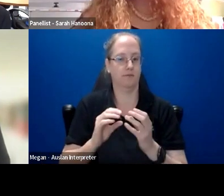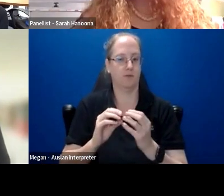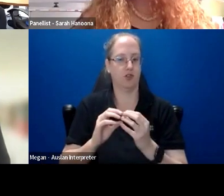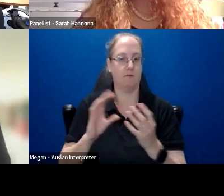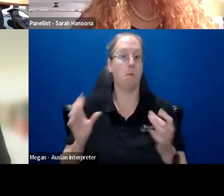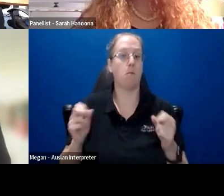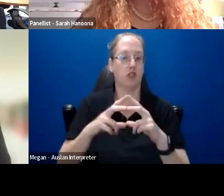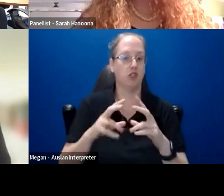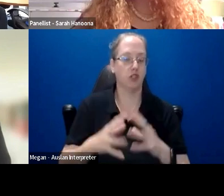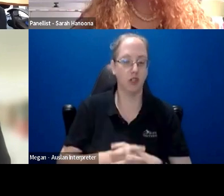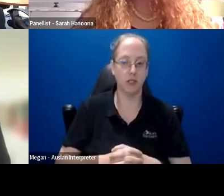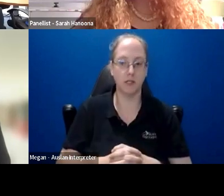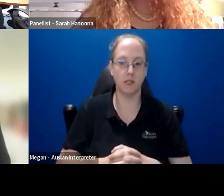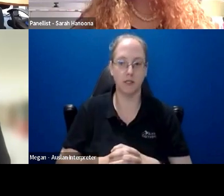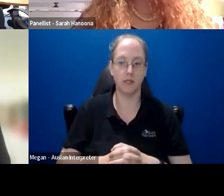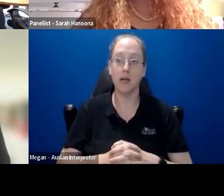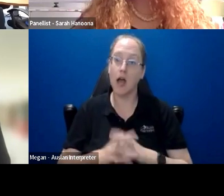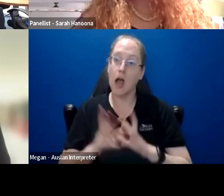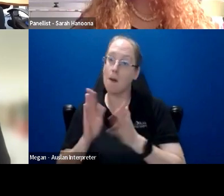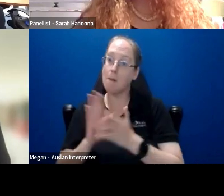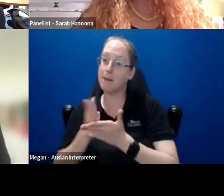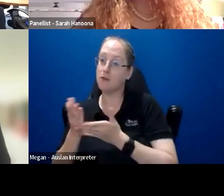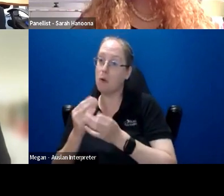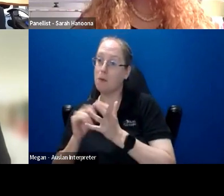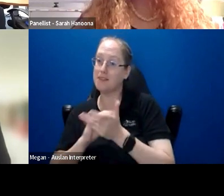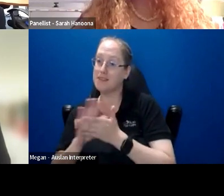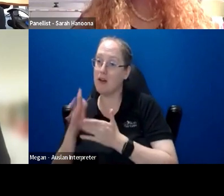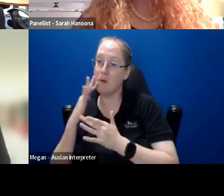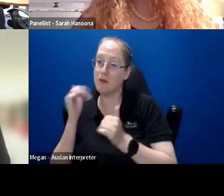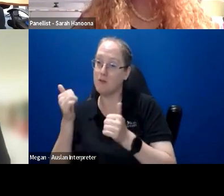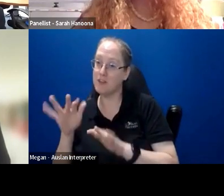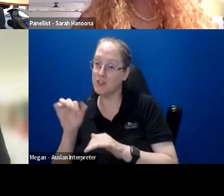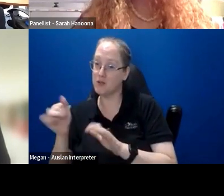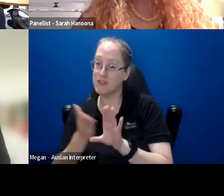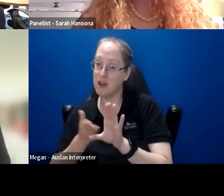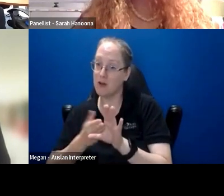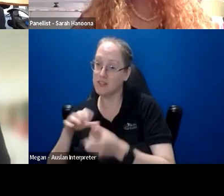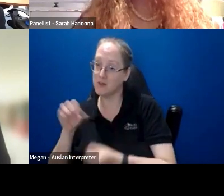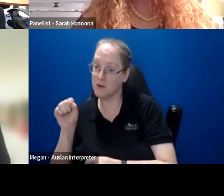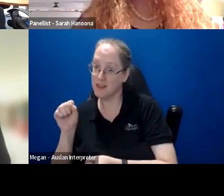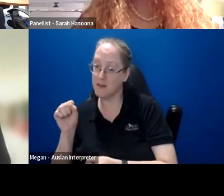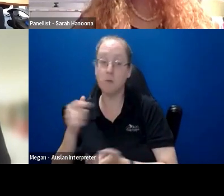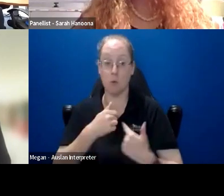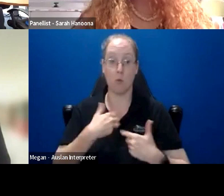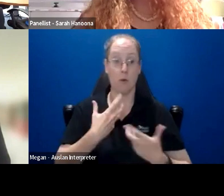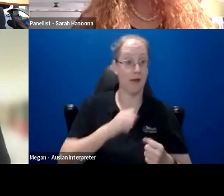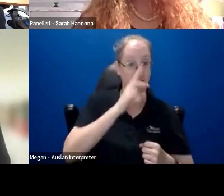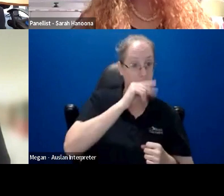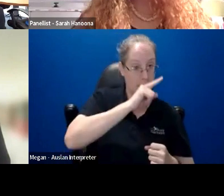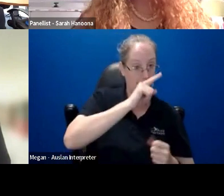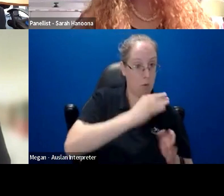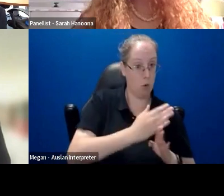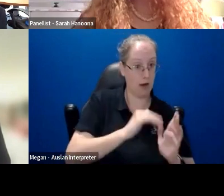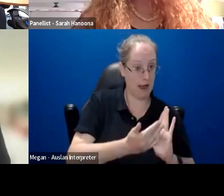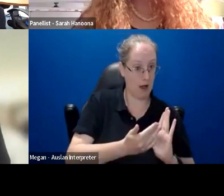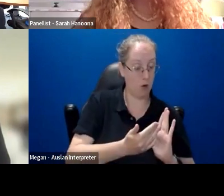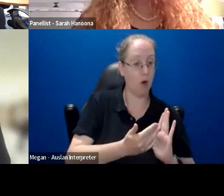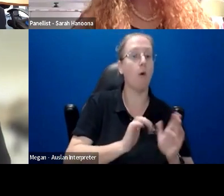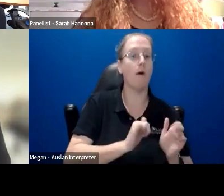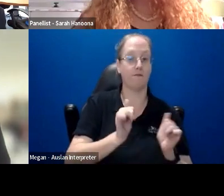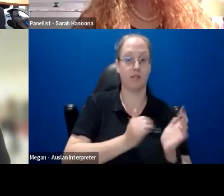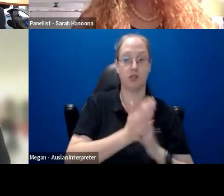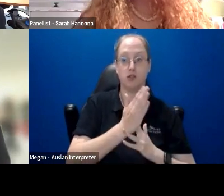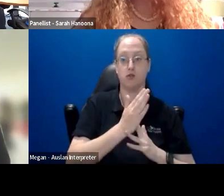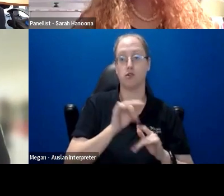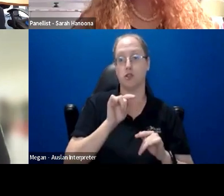Sarah when she's finished her psychology degree. And indeed, we have some young people here working for us now who went through our You